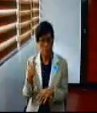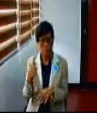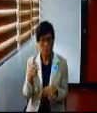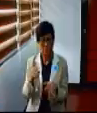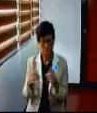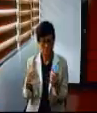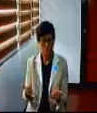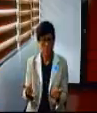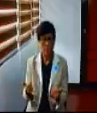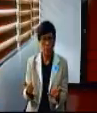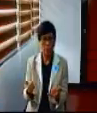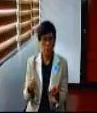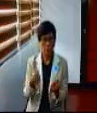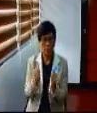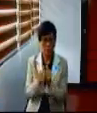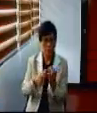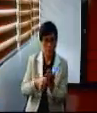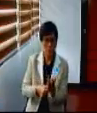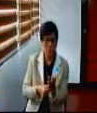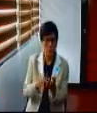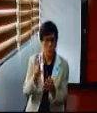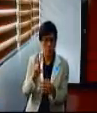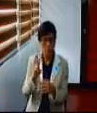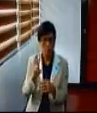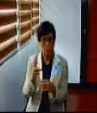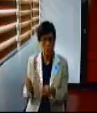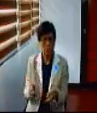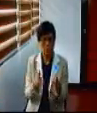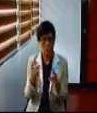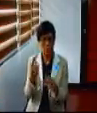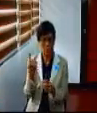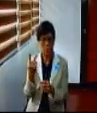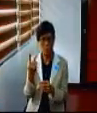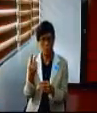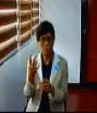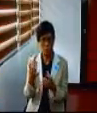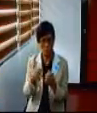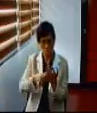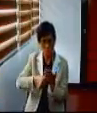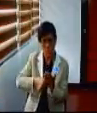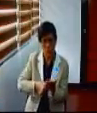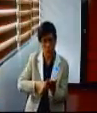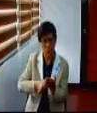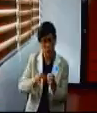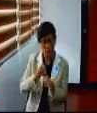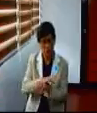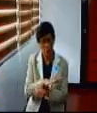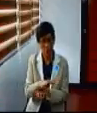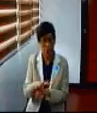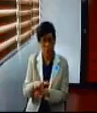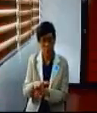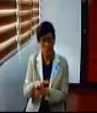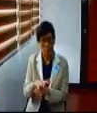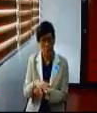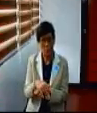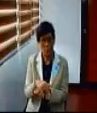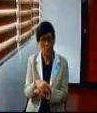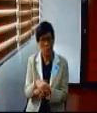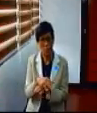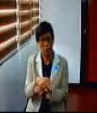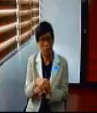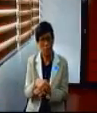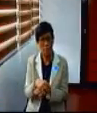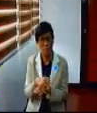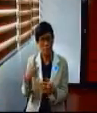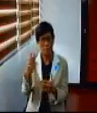instance, with emphasis on two aspects only, and I want to emphasize effectiveness and barriers,